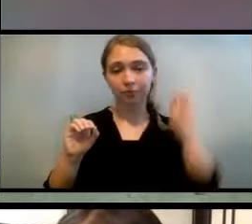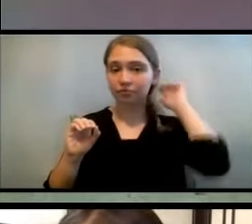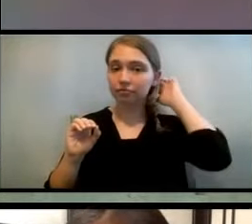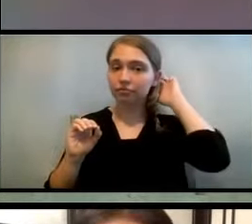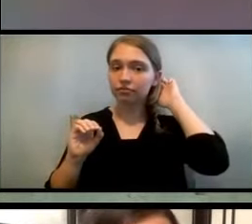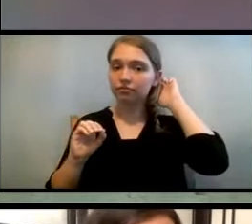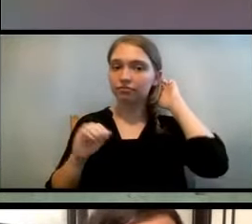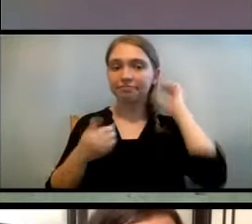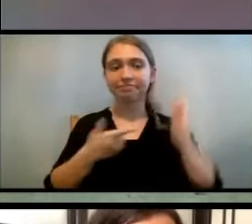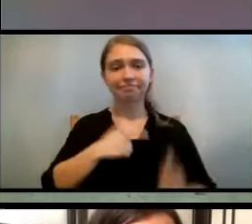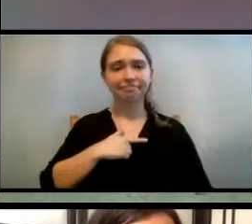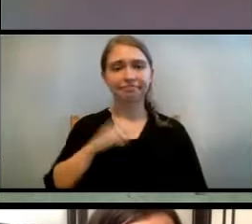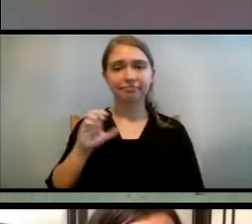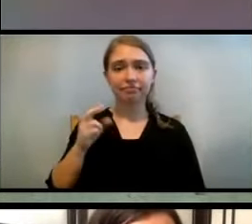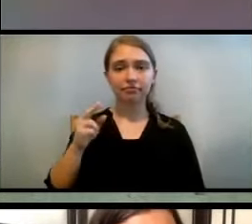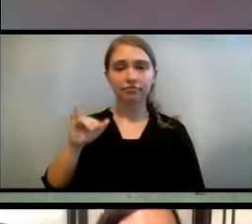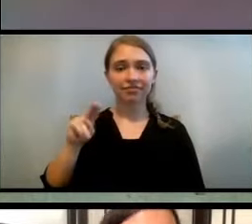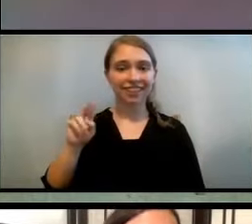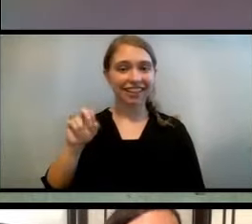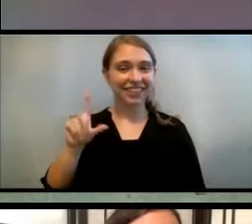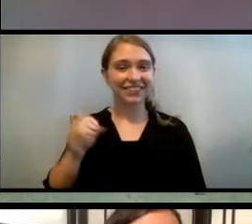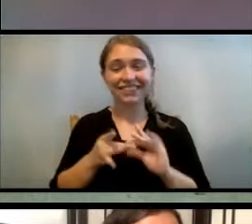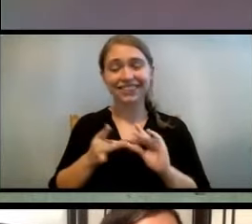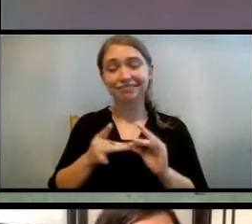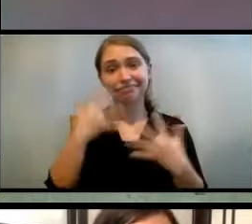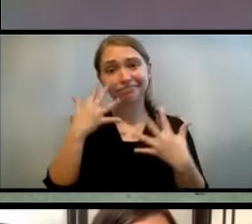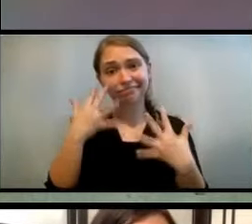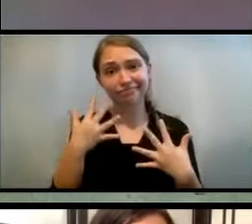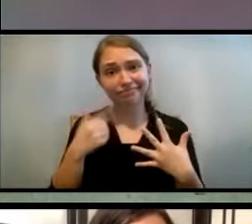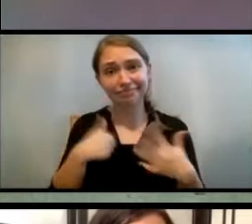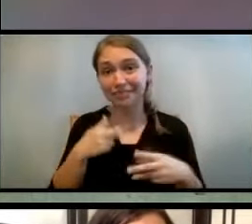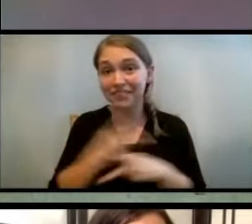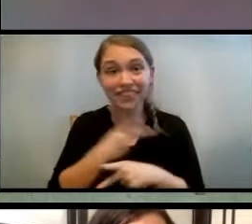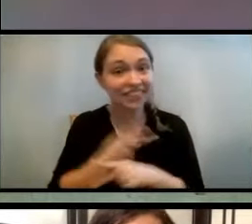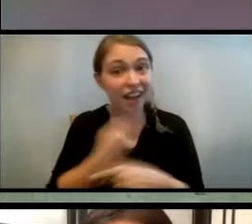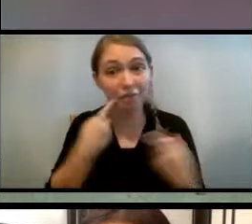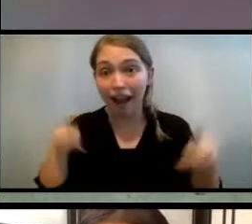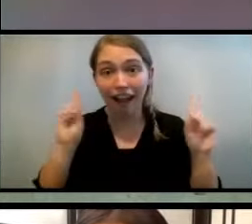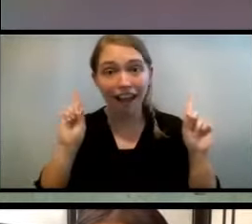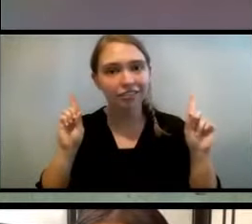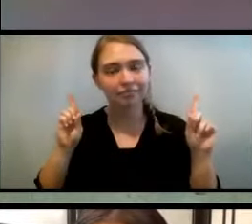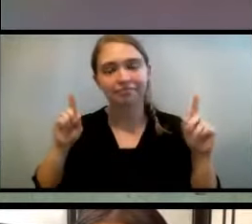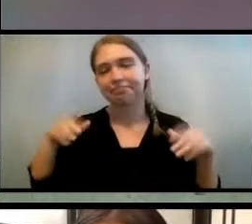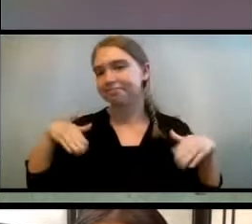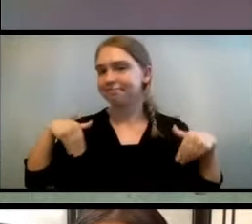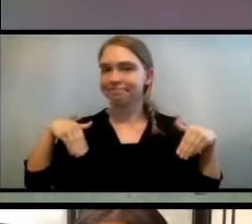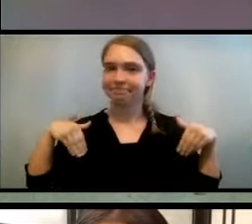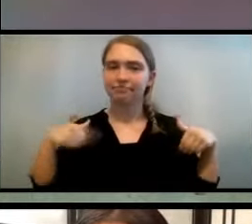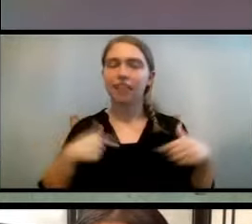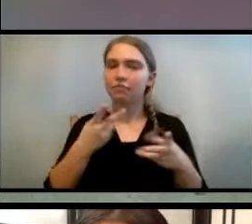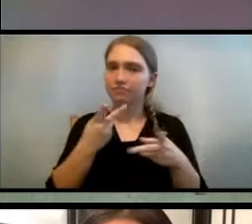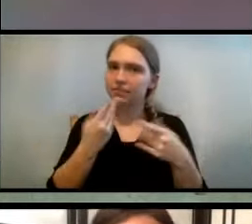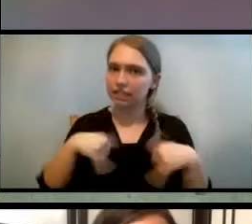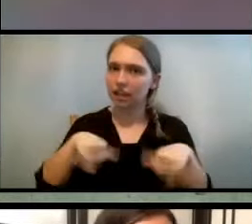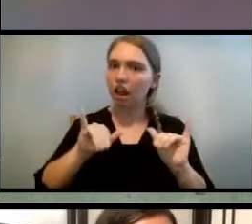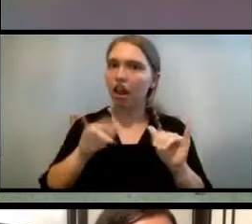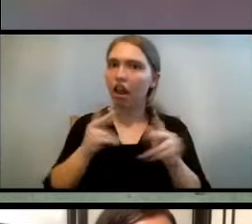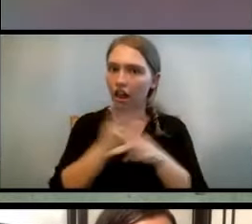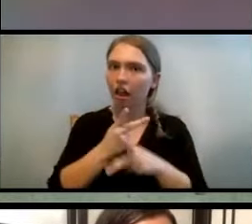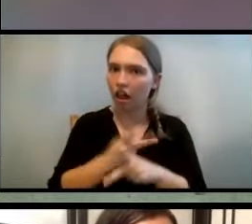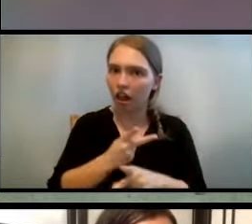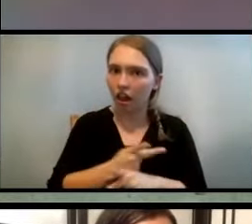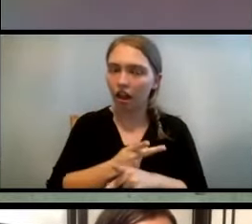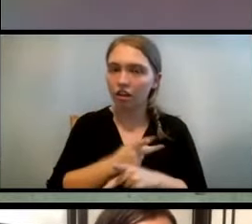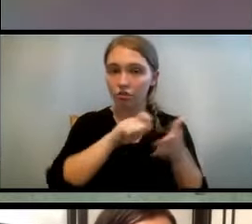Unfortunately, I have not figured it out. I wish I had. I'm still figuring it out. Writing